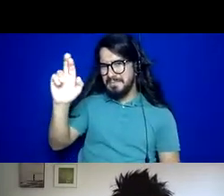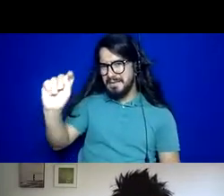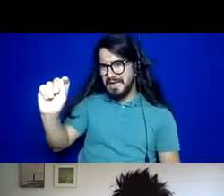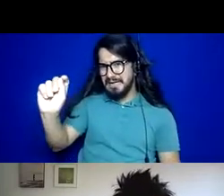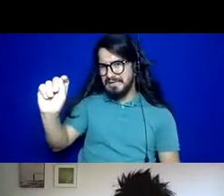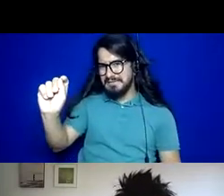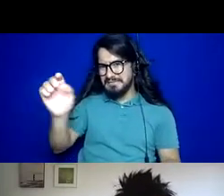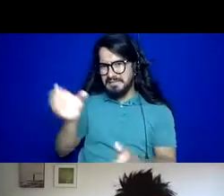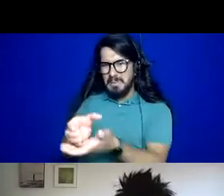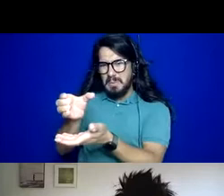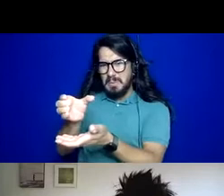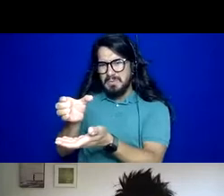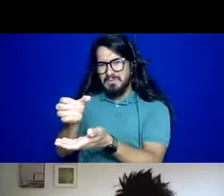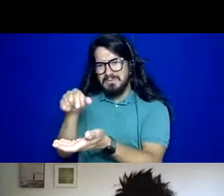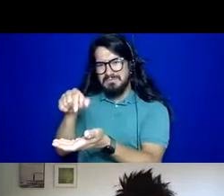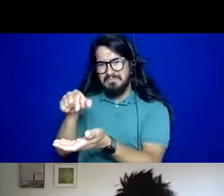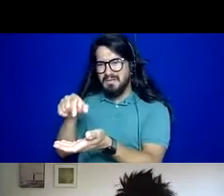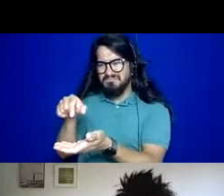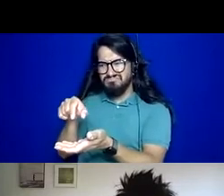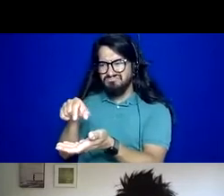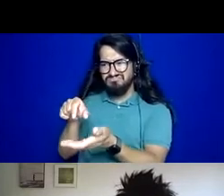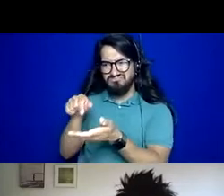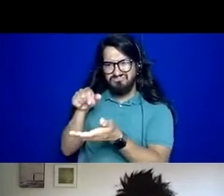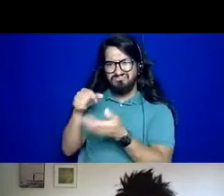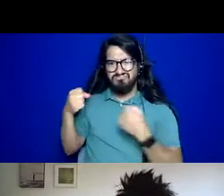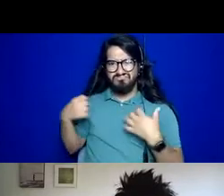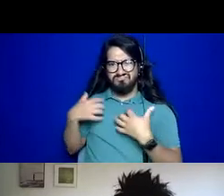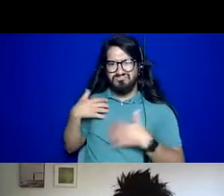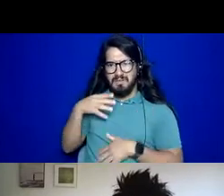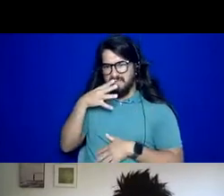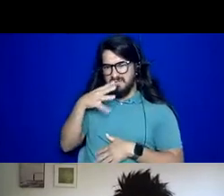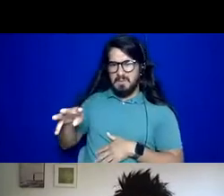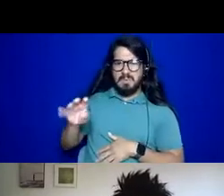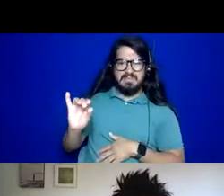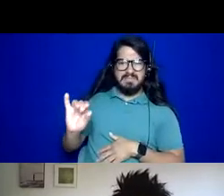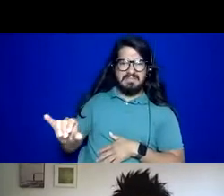enough that I just try not to, I just ignore it. Yeah.